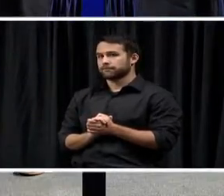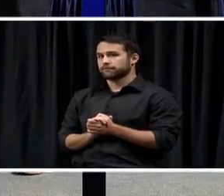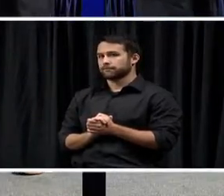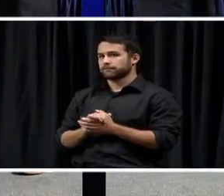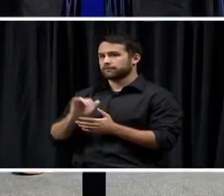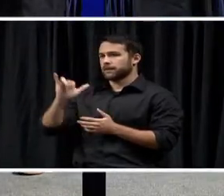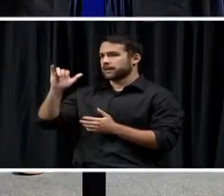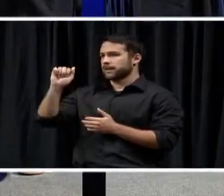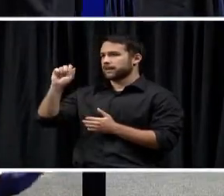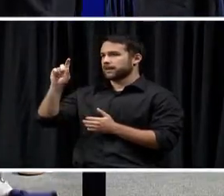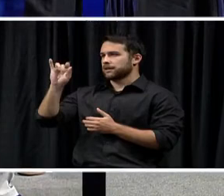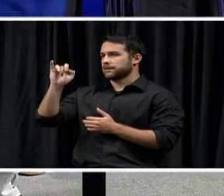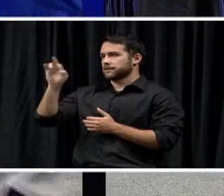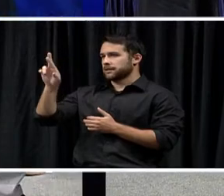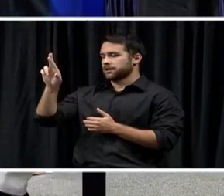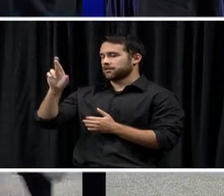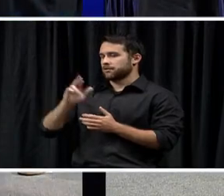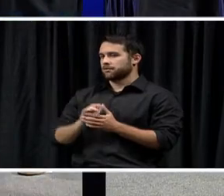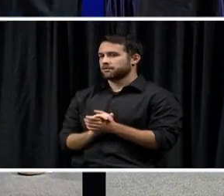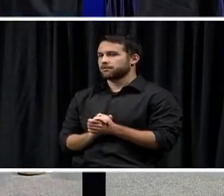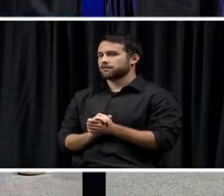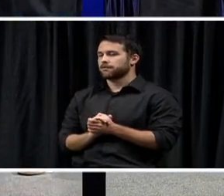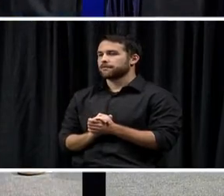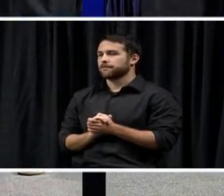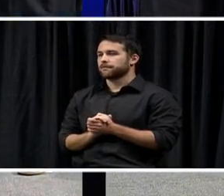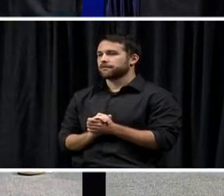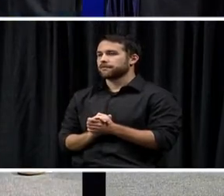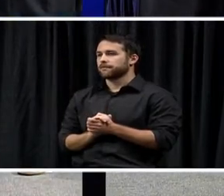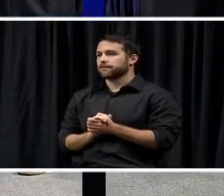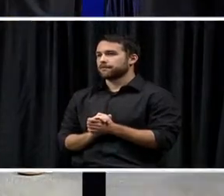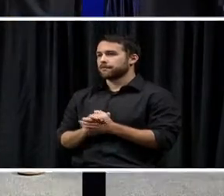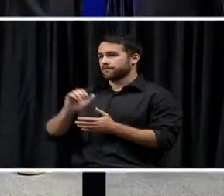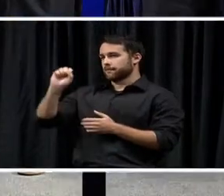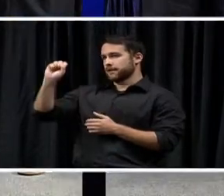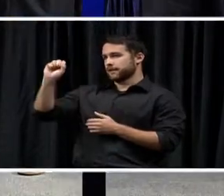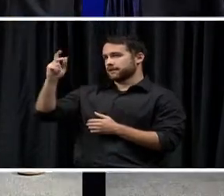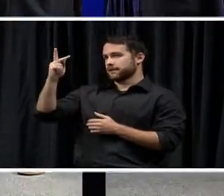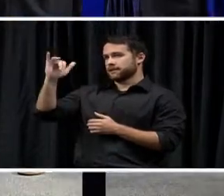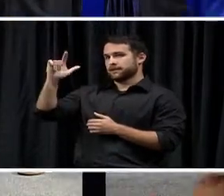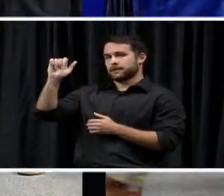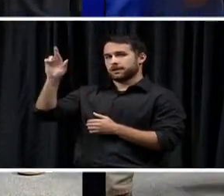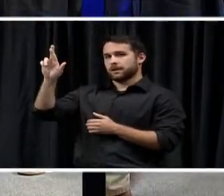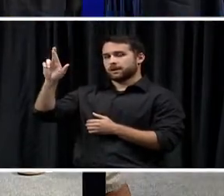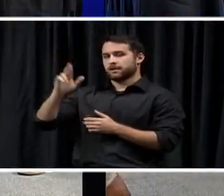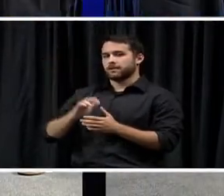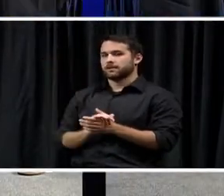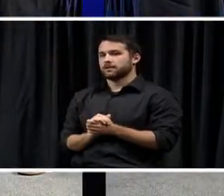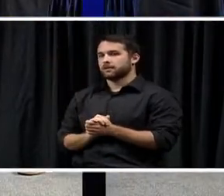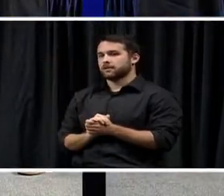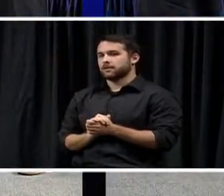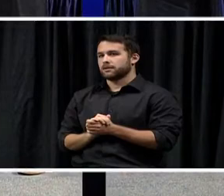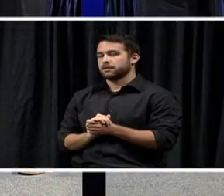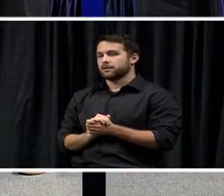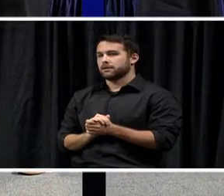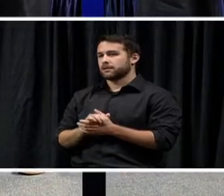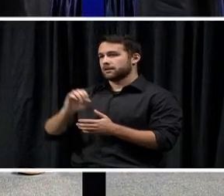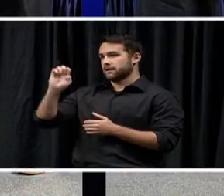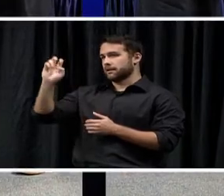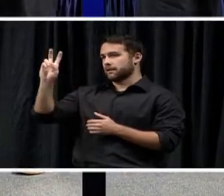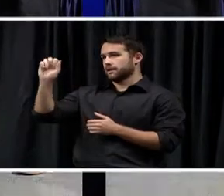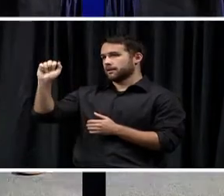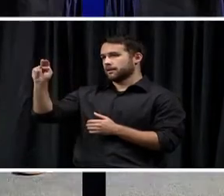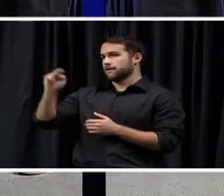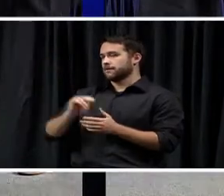Yazir Kareem Gillian Espinanza. Skylar Julian Green. Evan